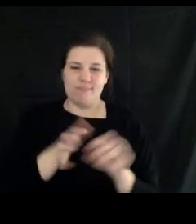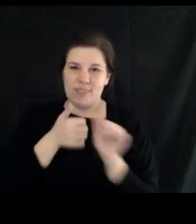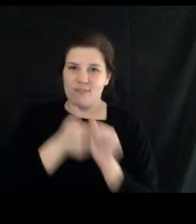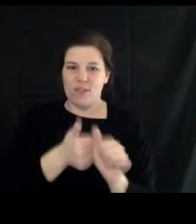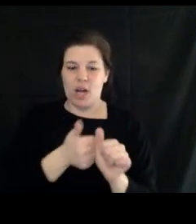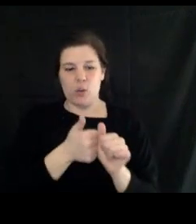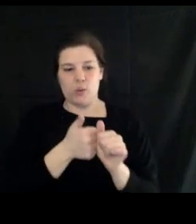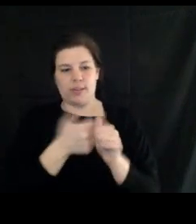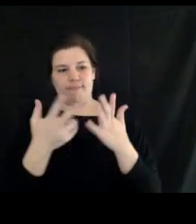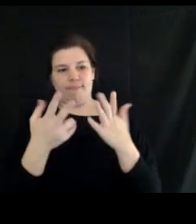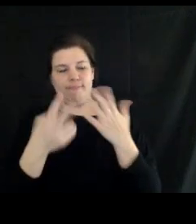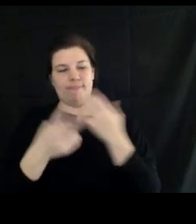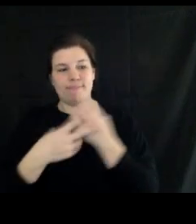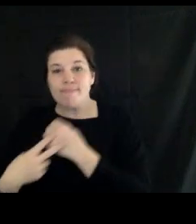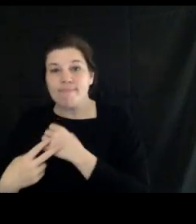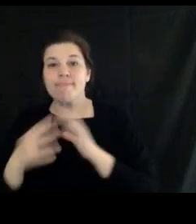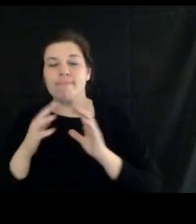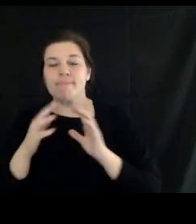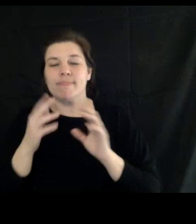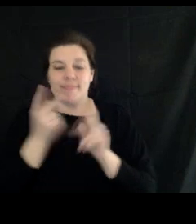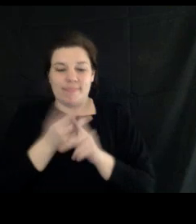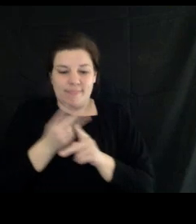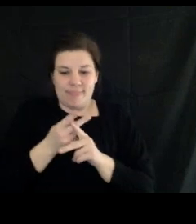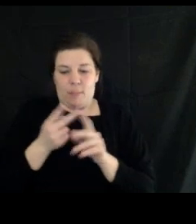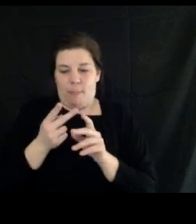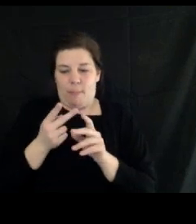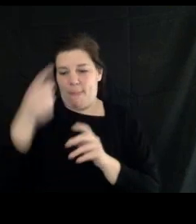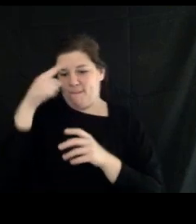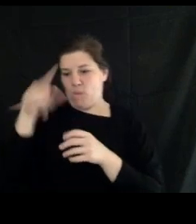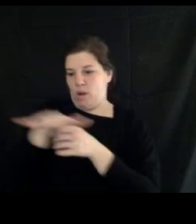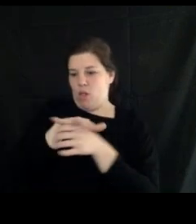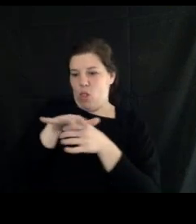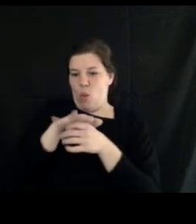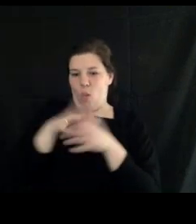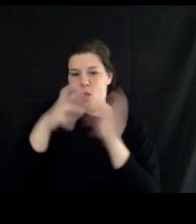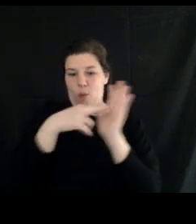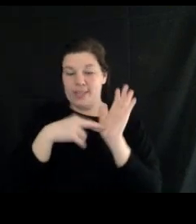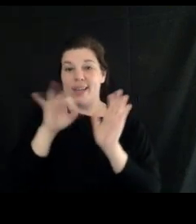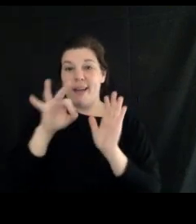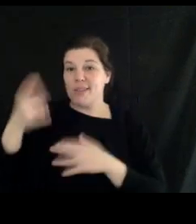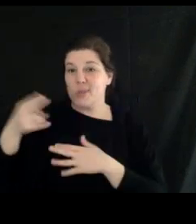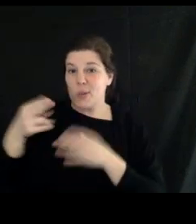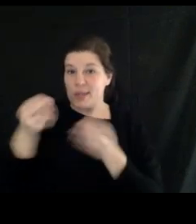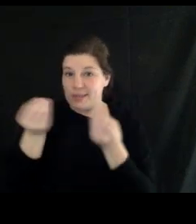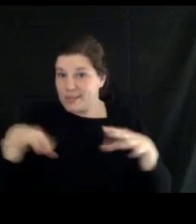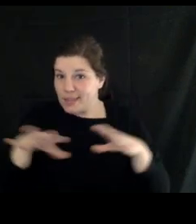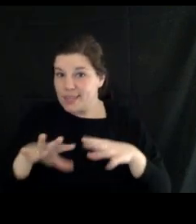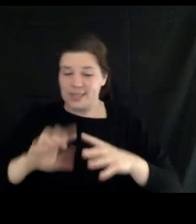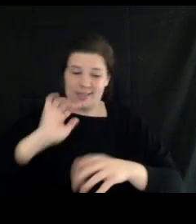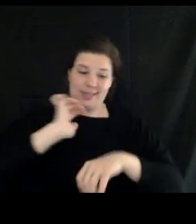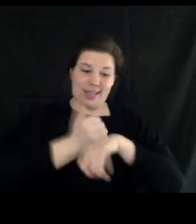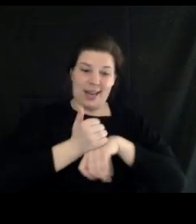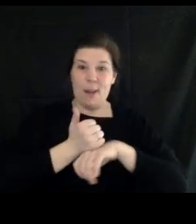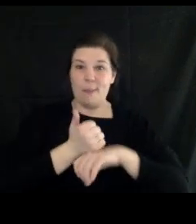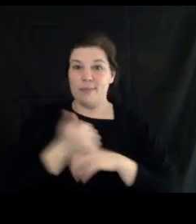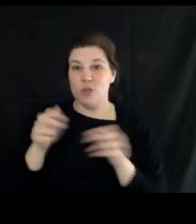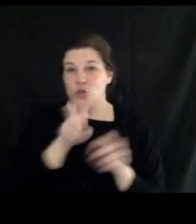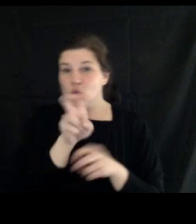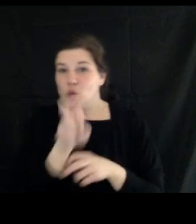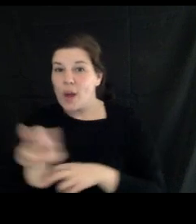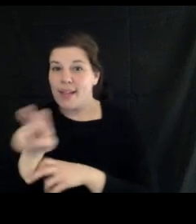and maintenance of a local registry of historic sites, establishment of heritage trails in the downtown area, as well